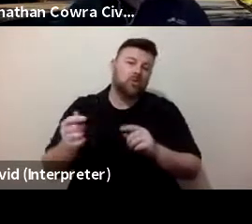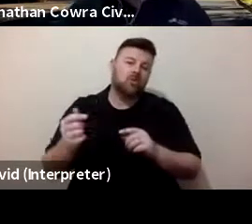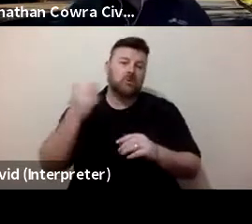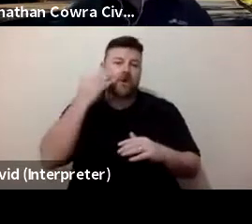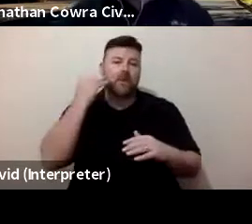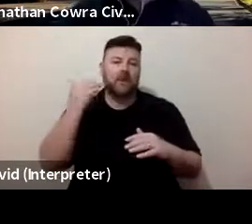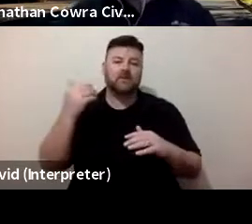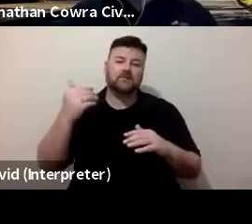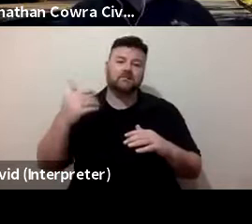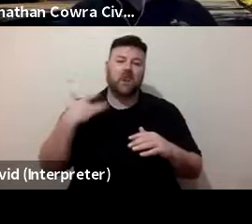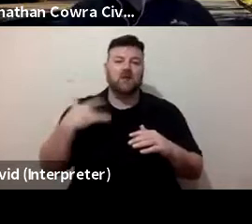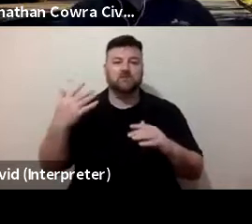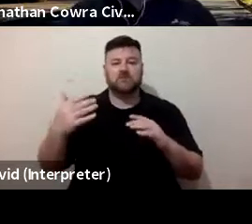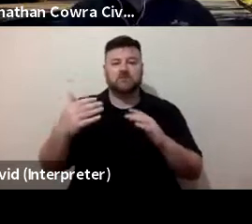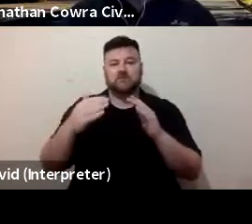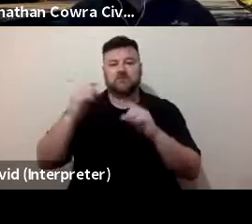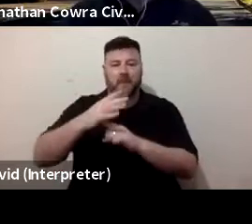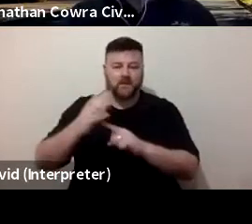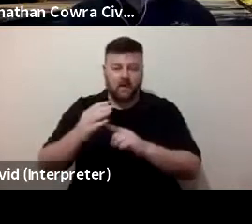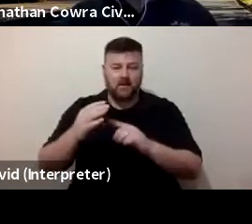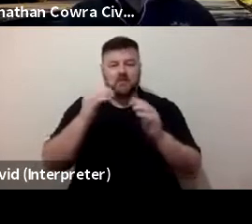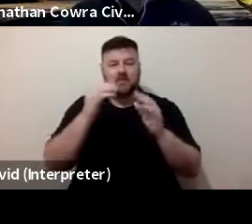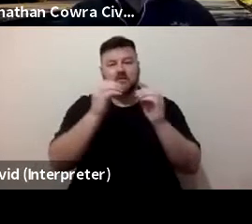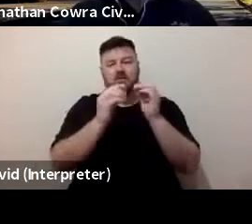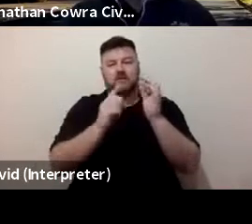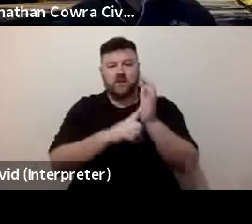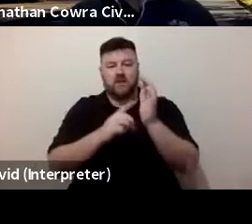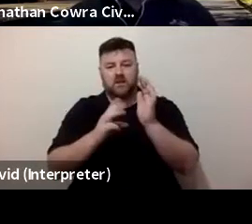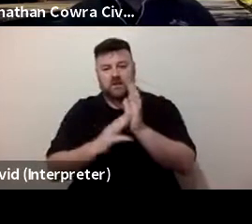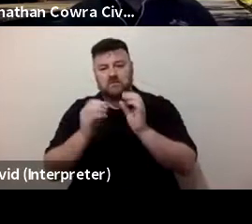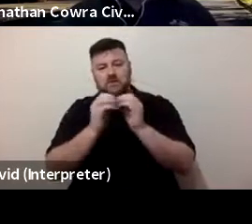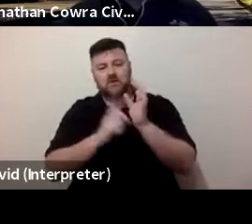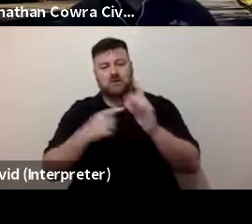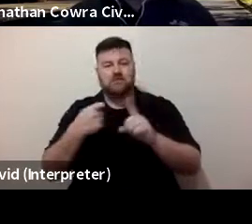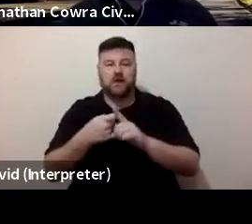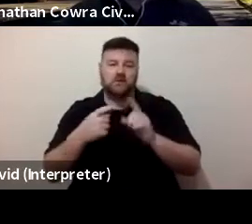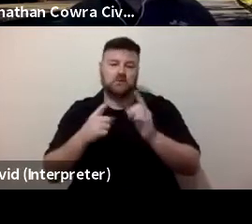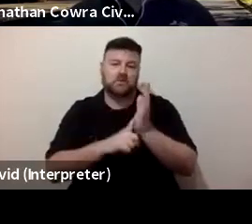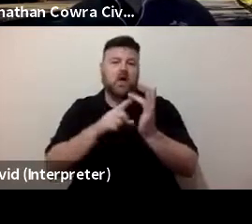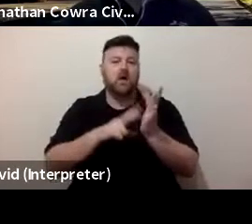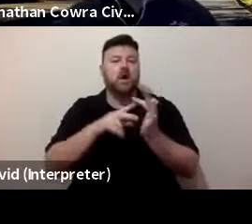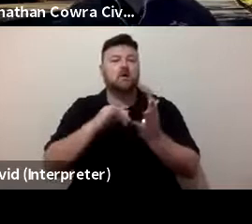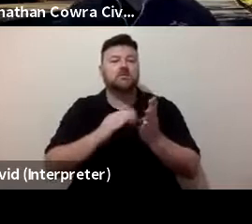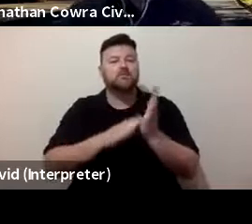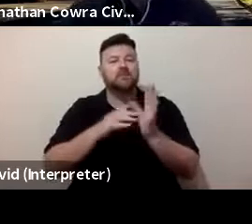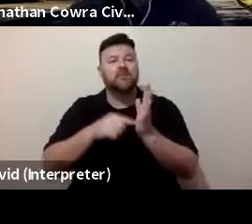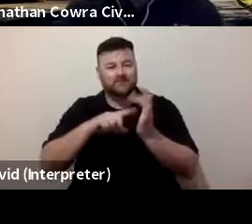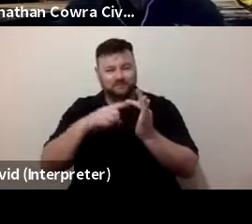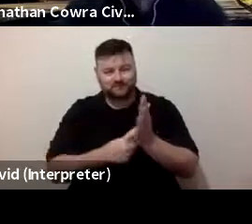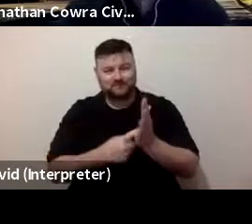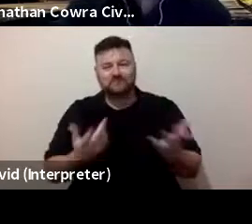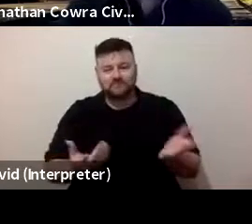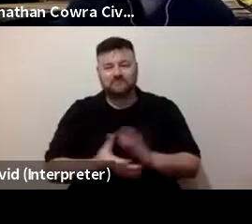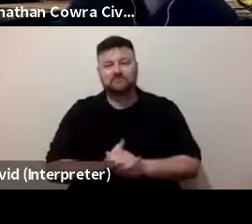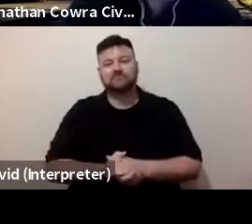well, because obviously that's been a big kind of effect in the industry, particularly with First Nations creators.